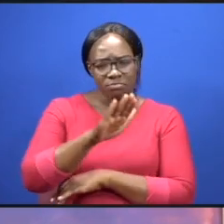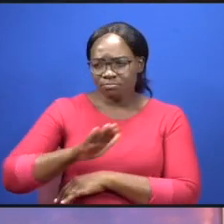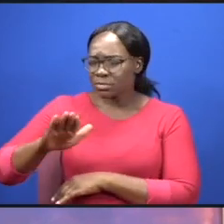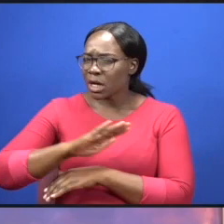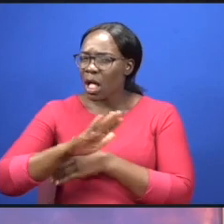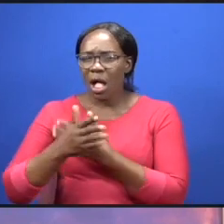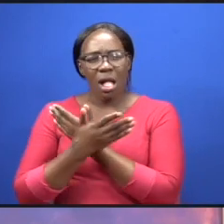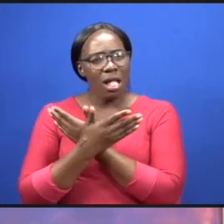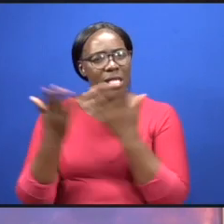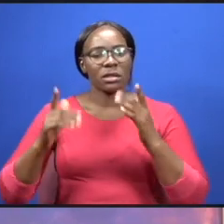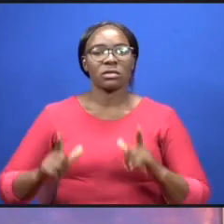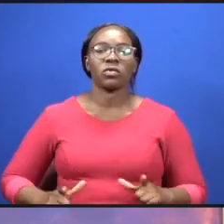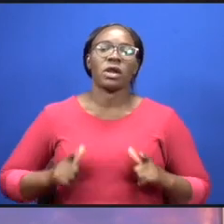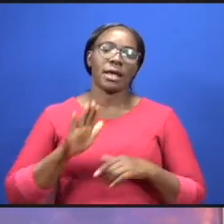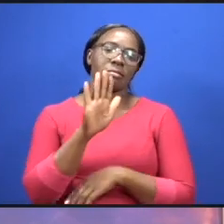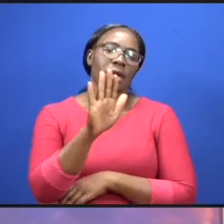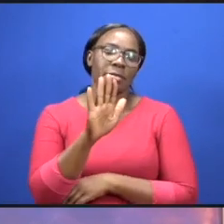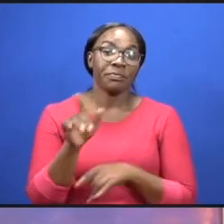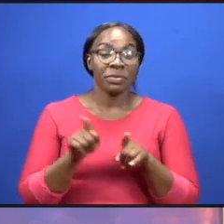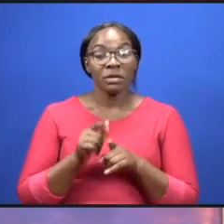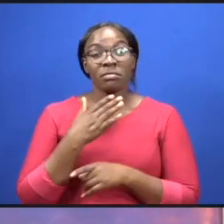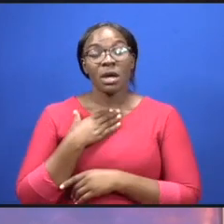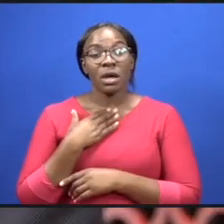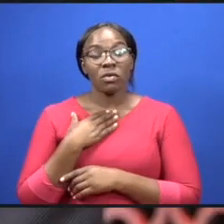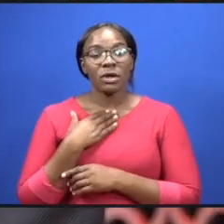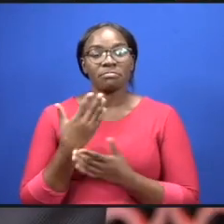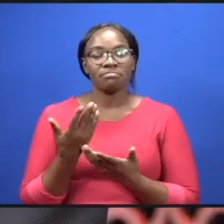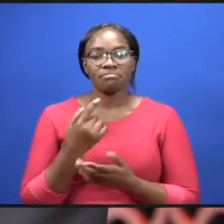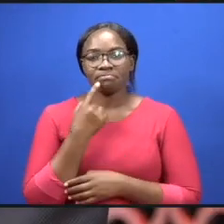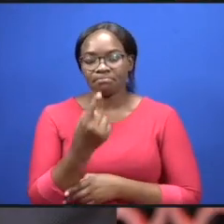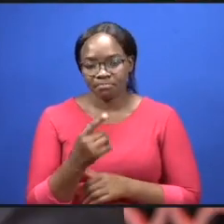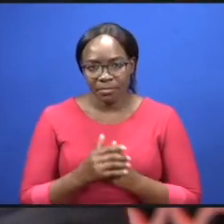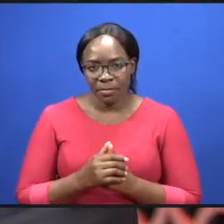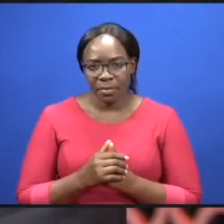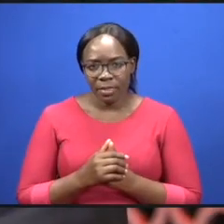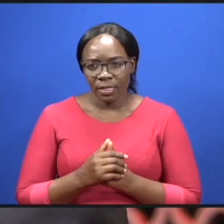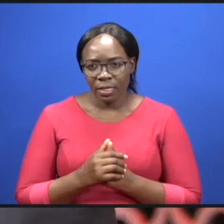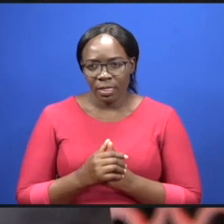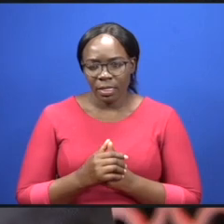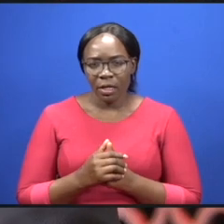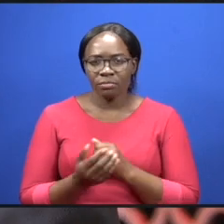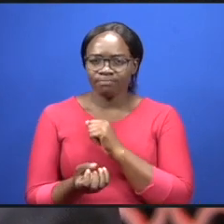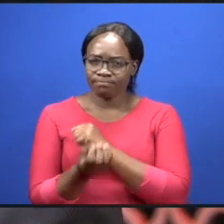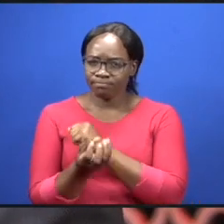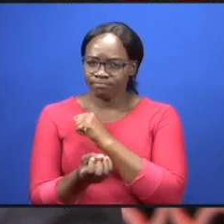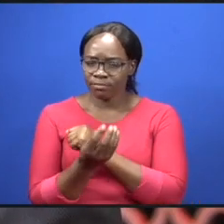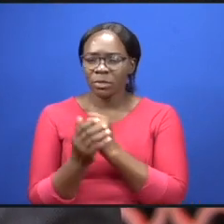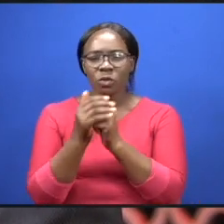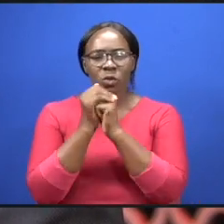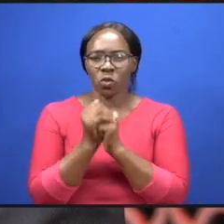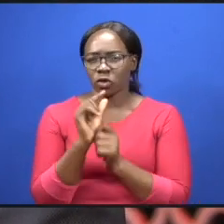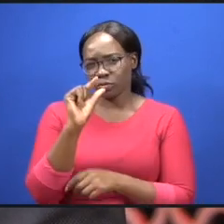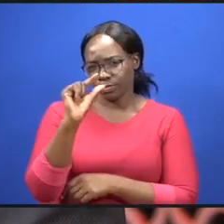our lives. And I'd like to submit to us what I'd say is a working definition of